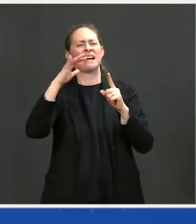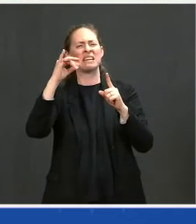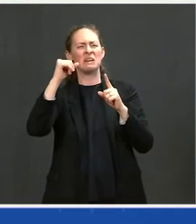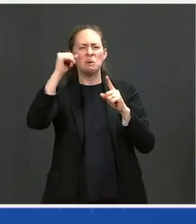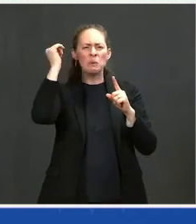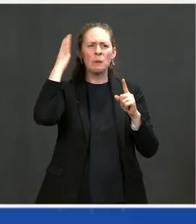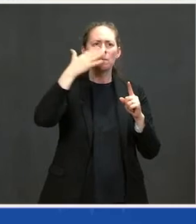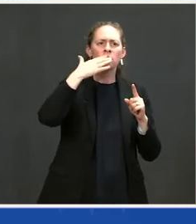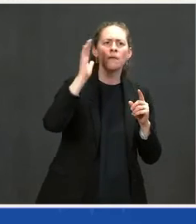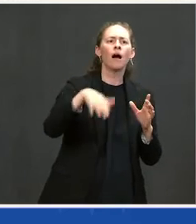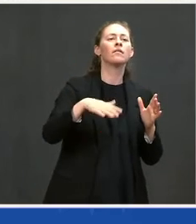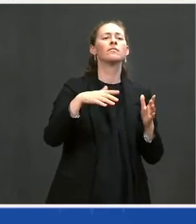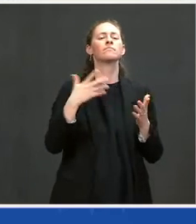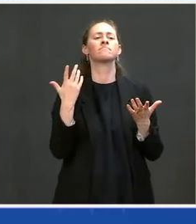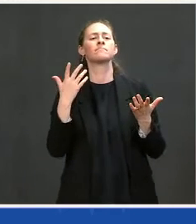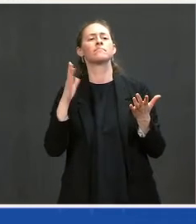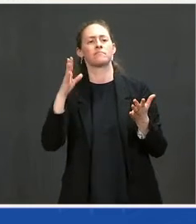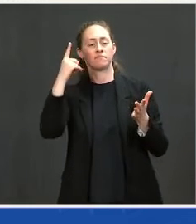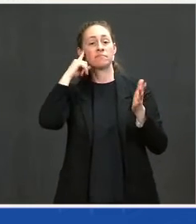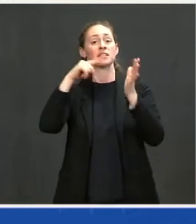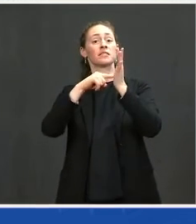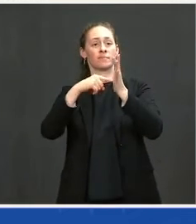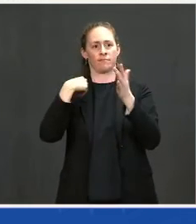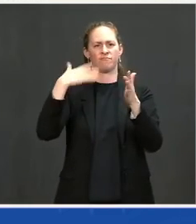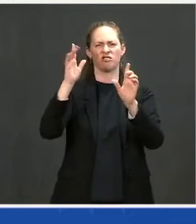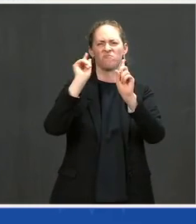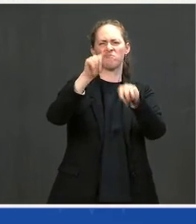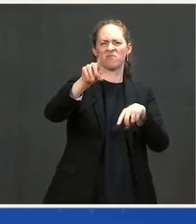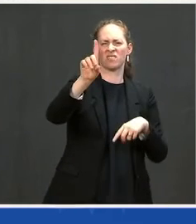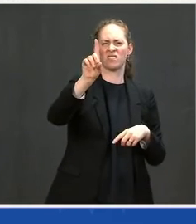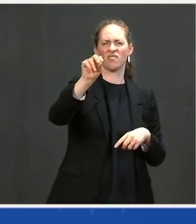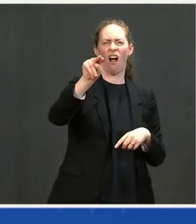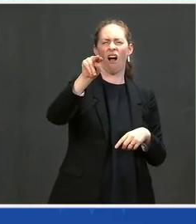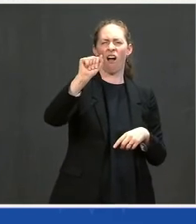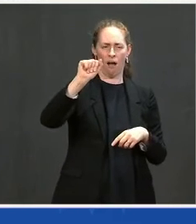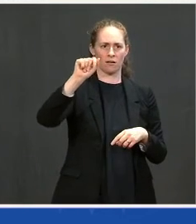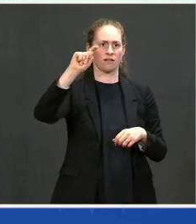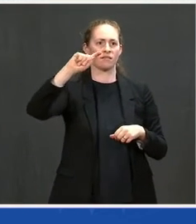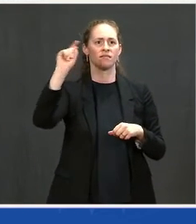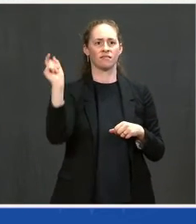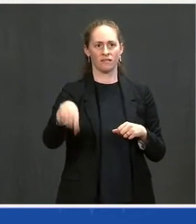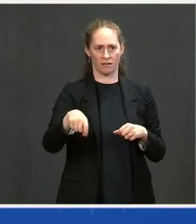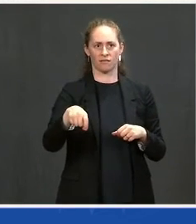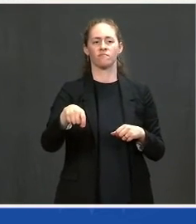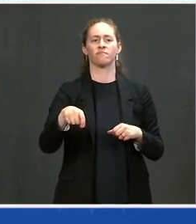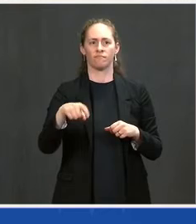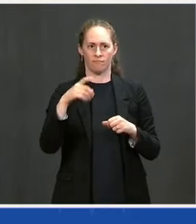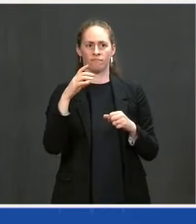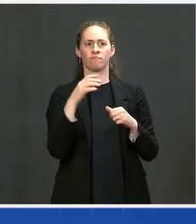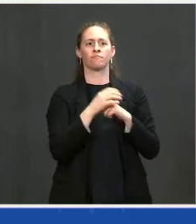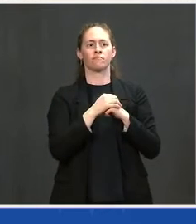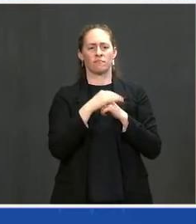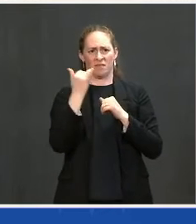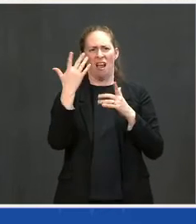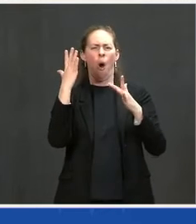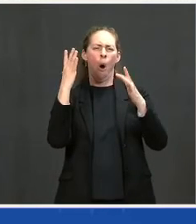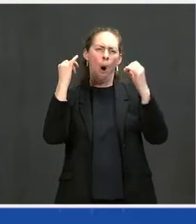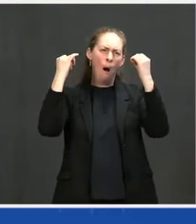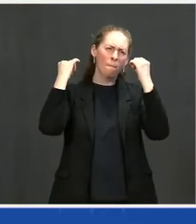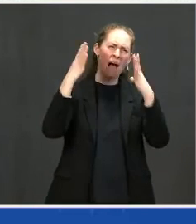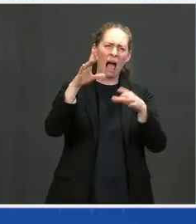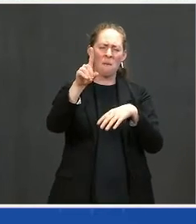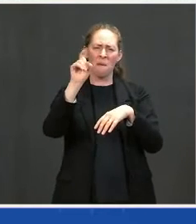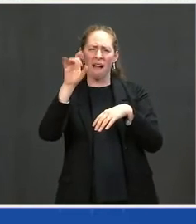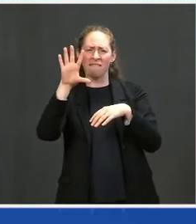at 1,556% capacity right now with mostly unaccompanied minors. There are kids that are sleeping on floors. They